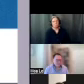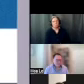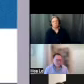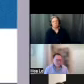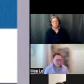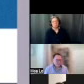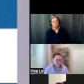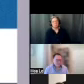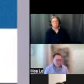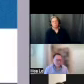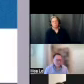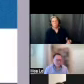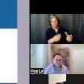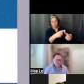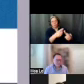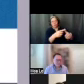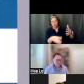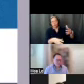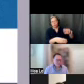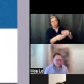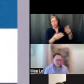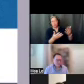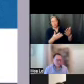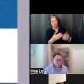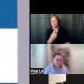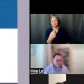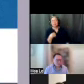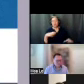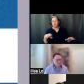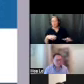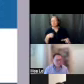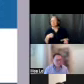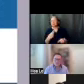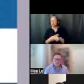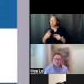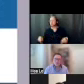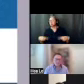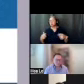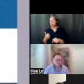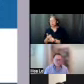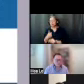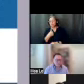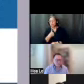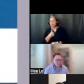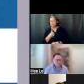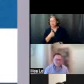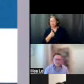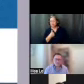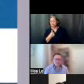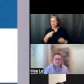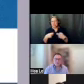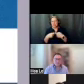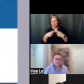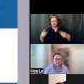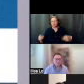thing that I would like to add is something that I often do. I use a wheelchair, power chair most of the time,